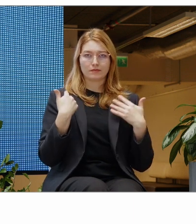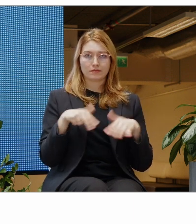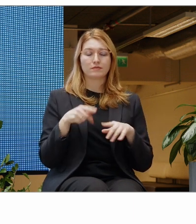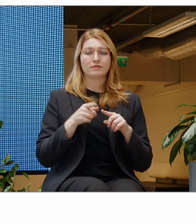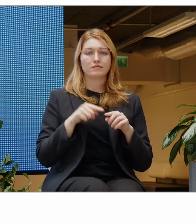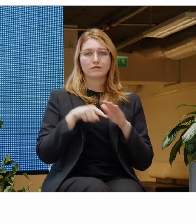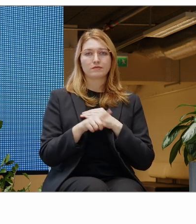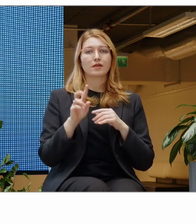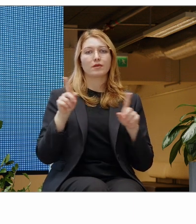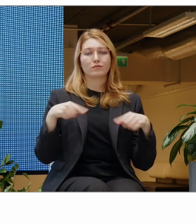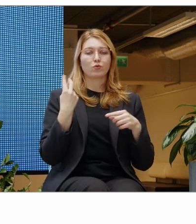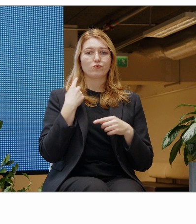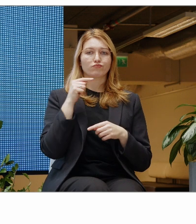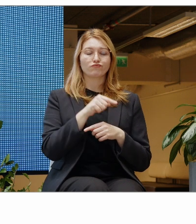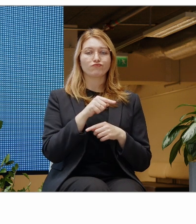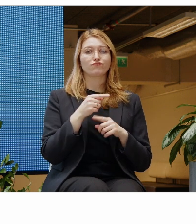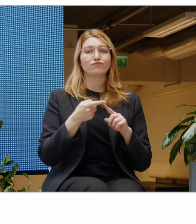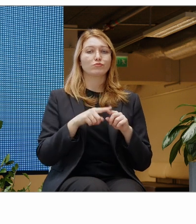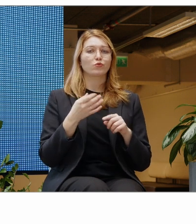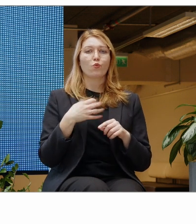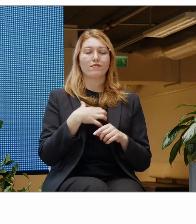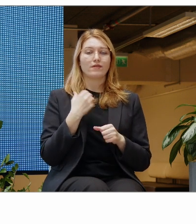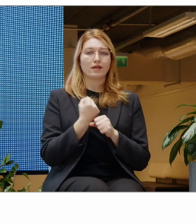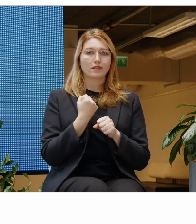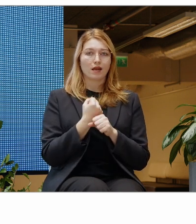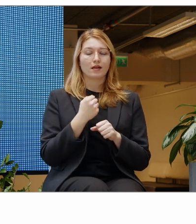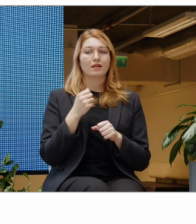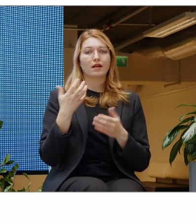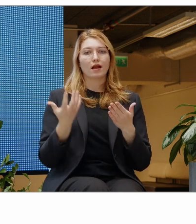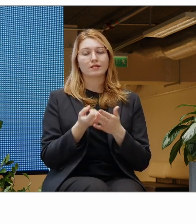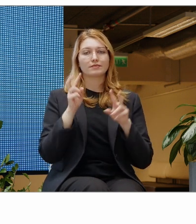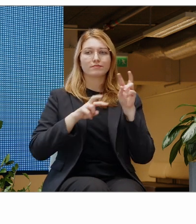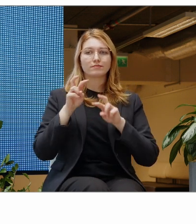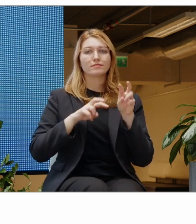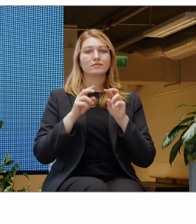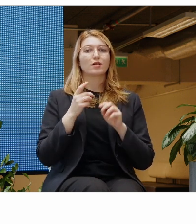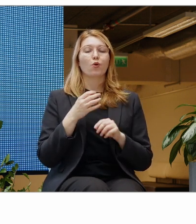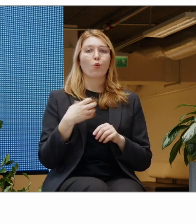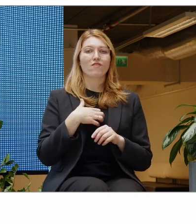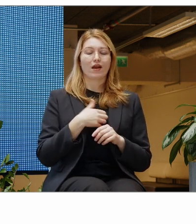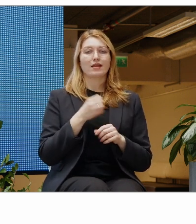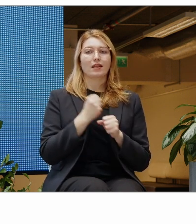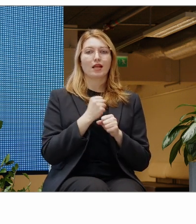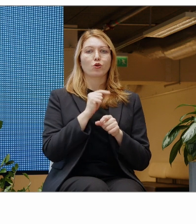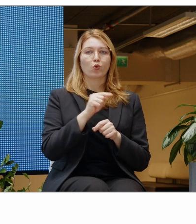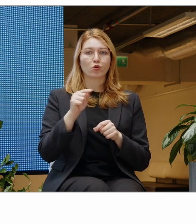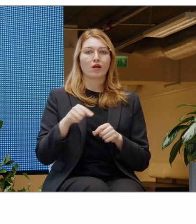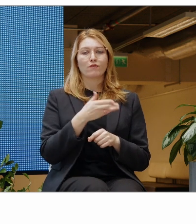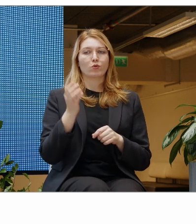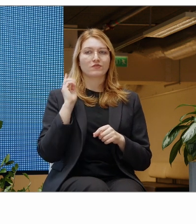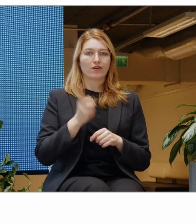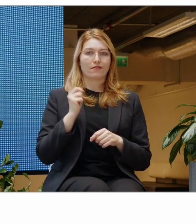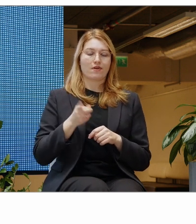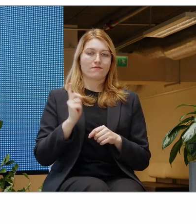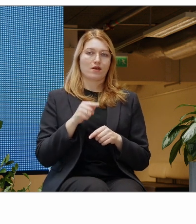again, developers in the UK will only do what they need to do, and often you find them saying, do I have to do that? Do I have to do a bigger toilet? Do I have to do a bigger